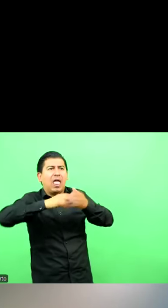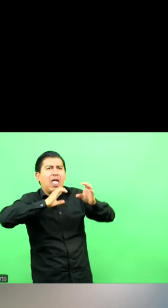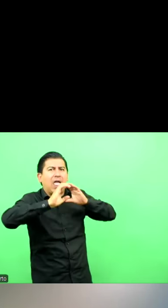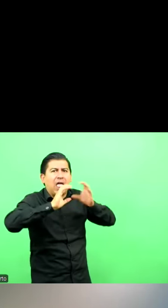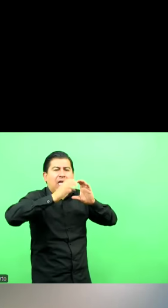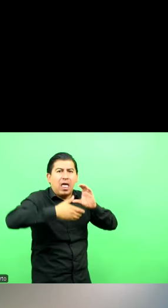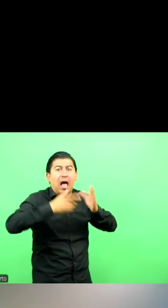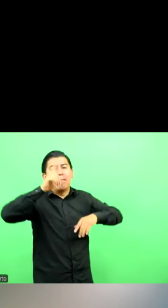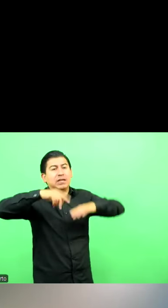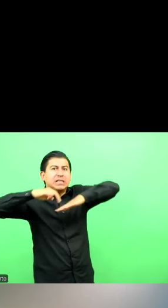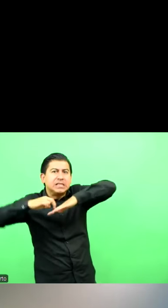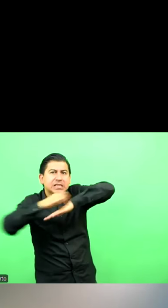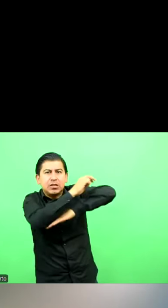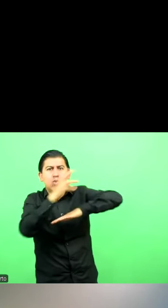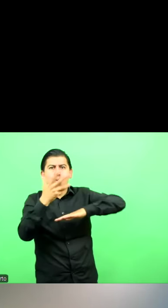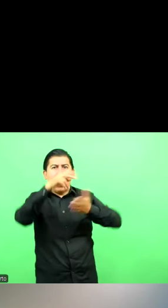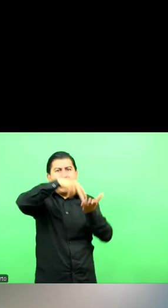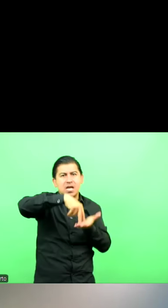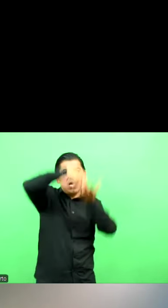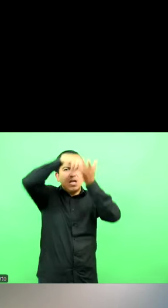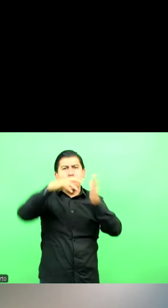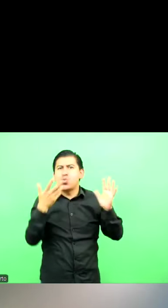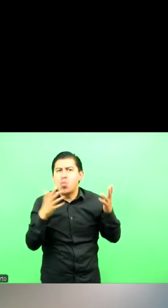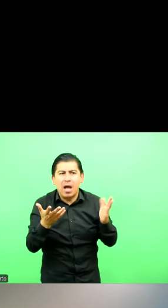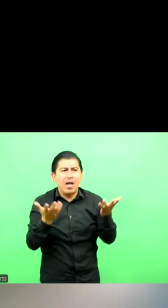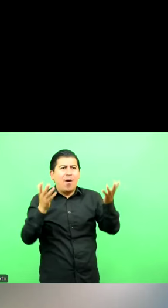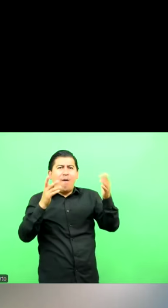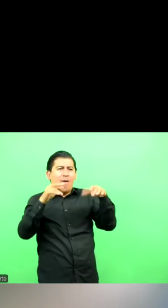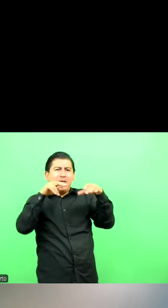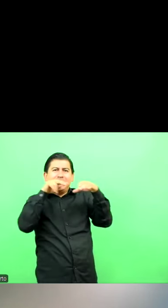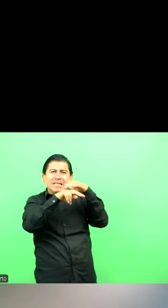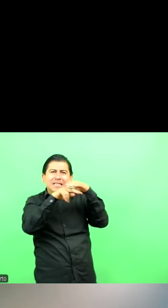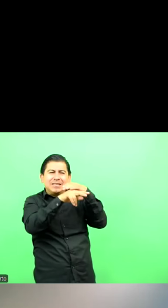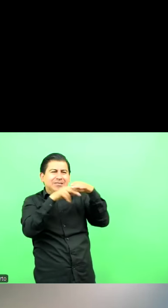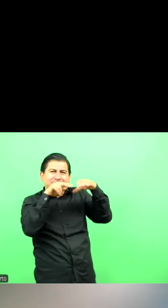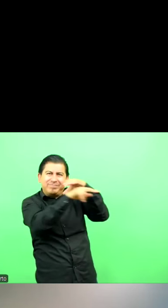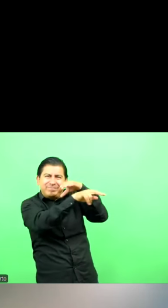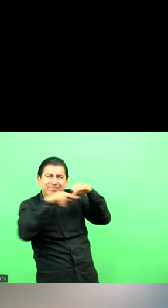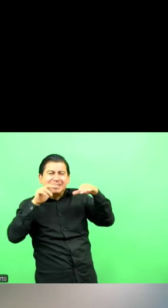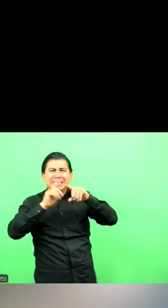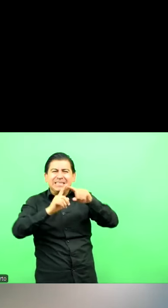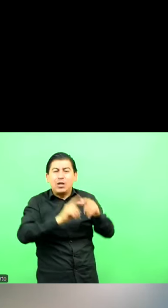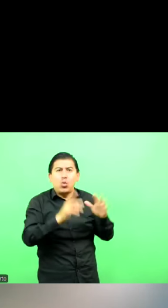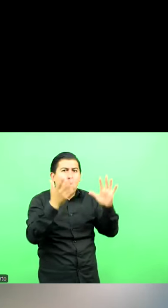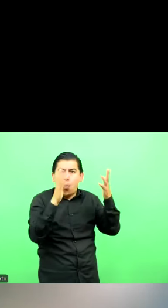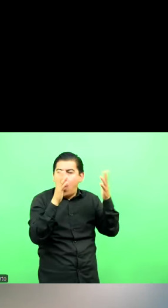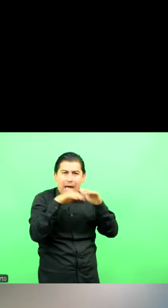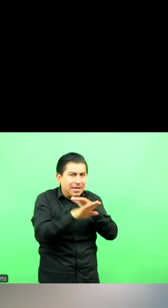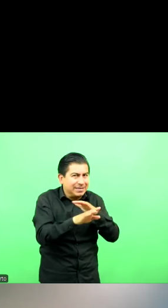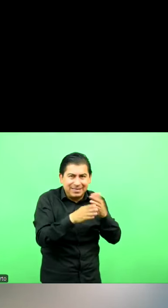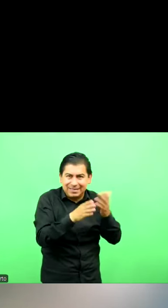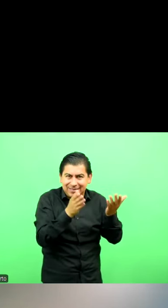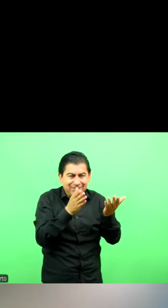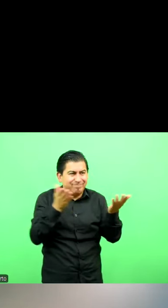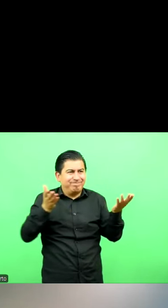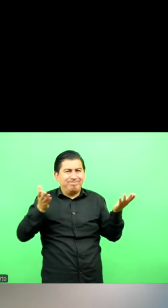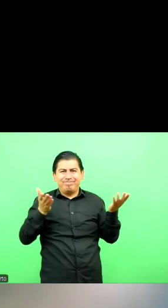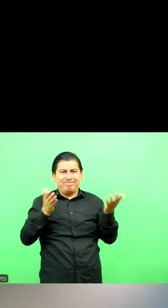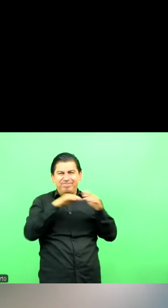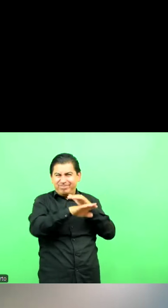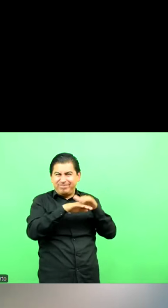includes addressing ramps, elevators, and accessible medical devices. Number